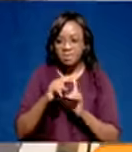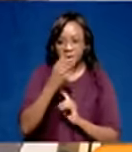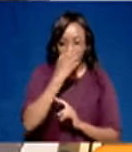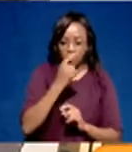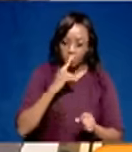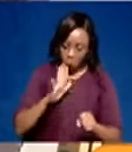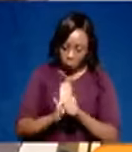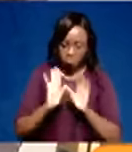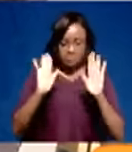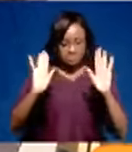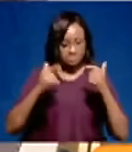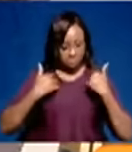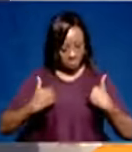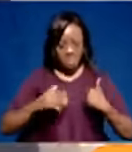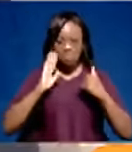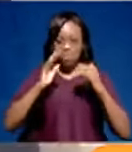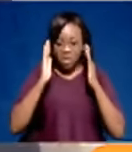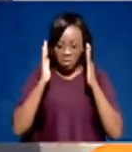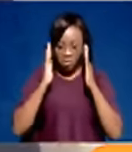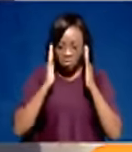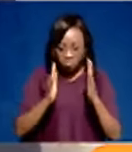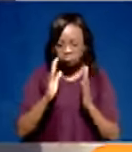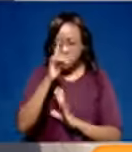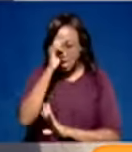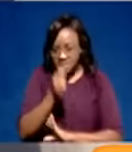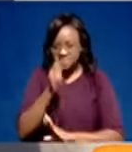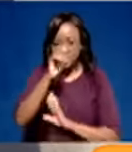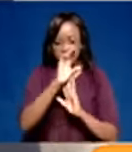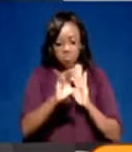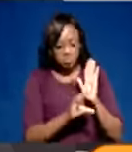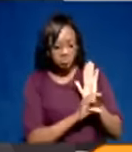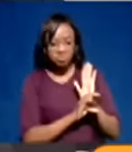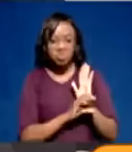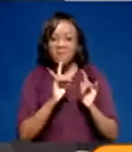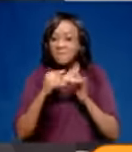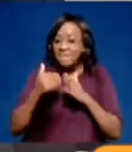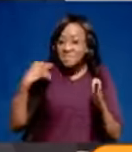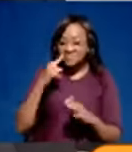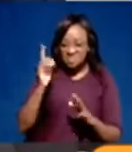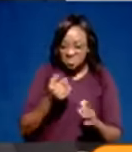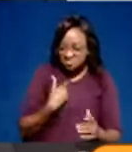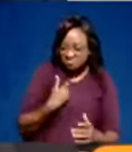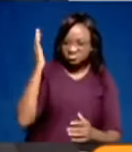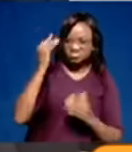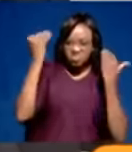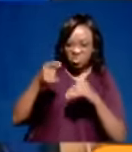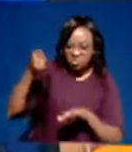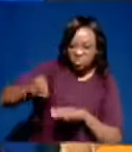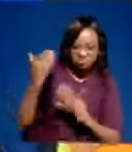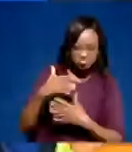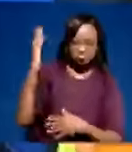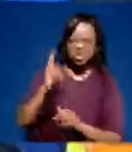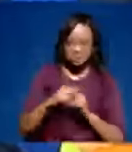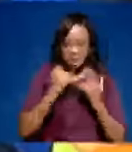law, despite his initial threat to defy orders he said was sabotaging government programs, pushing the Chief Justice